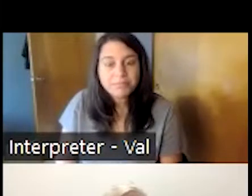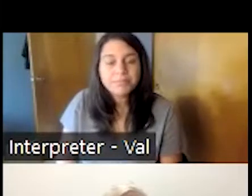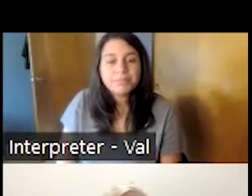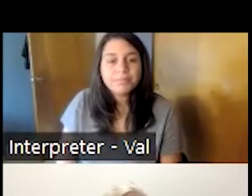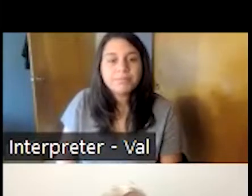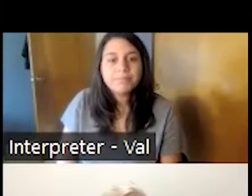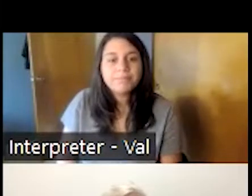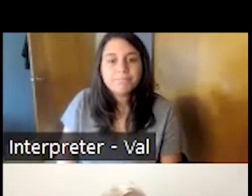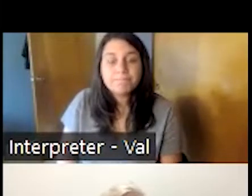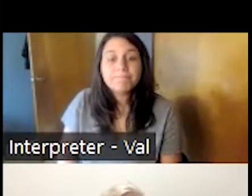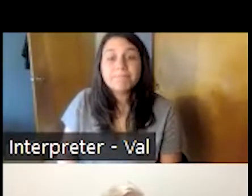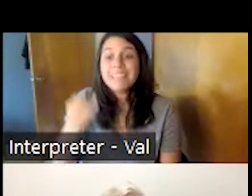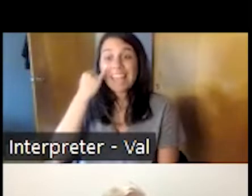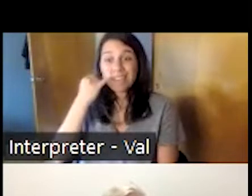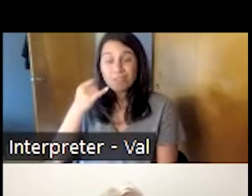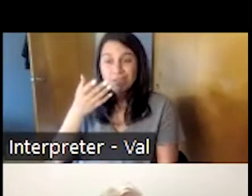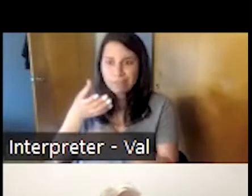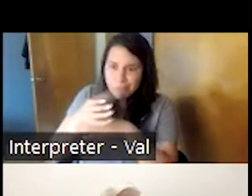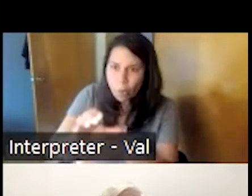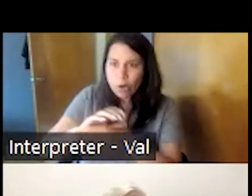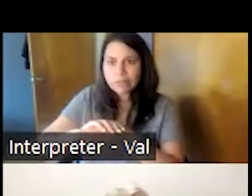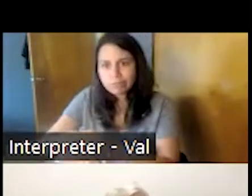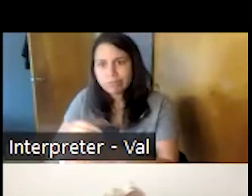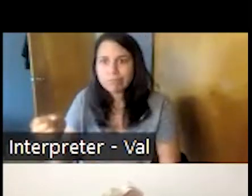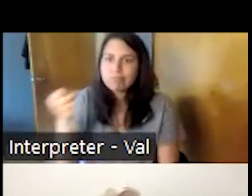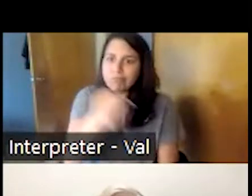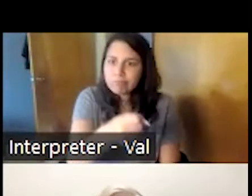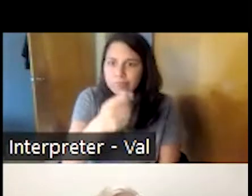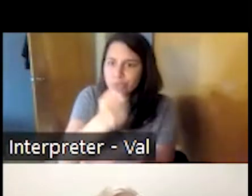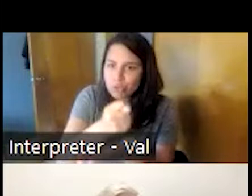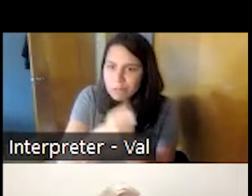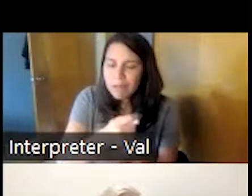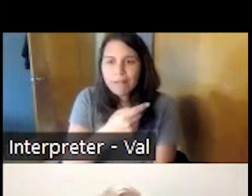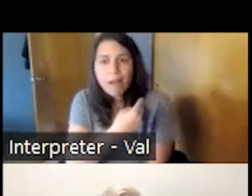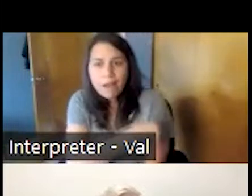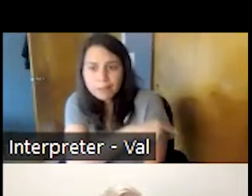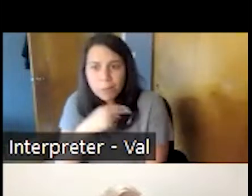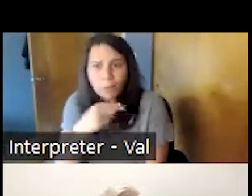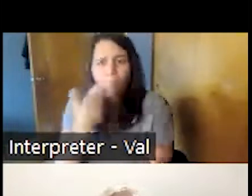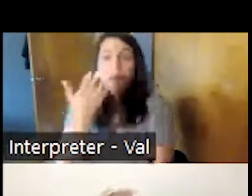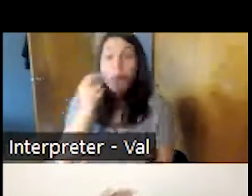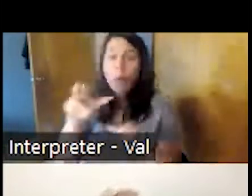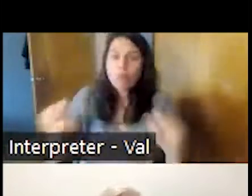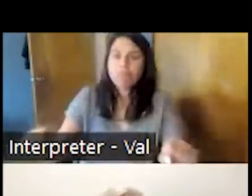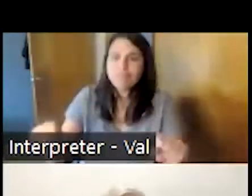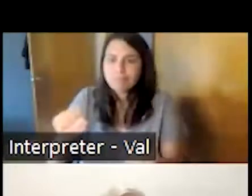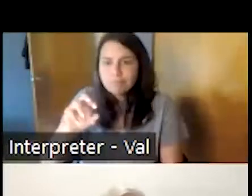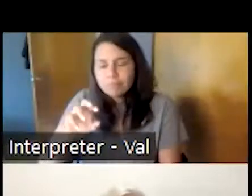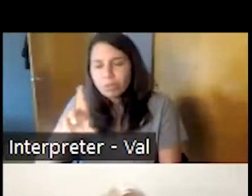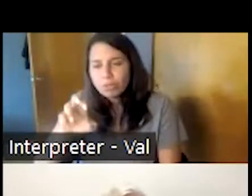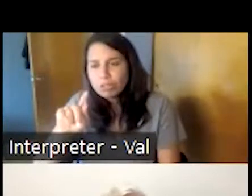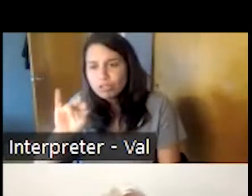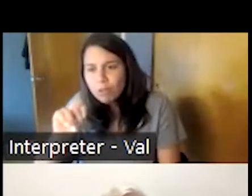treatment, such as being involuntarily hospitalized or put in a seclusion or restraints, or being threatened in an inpatient